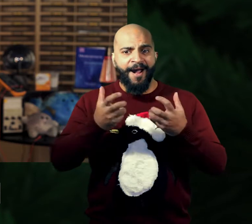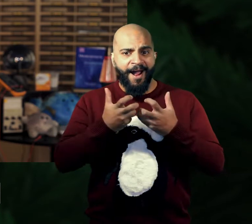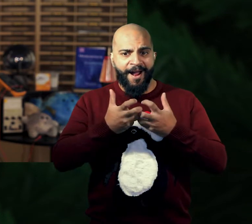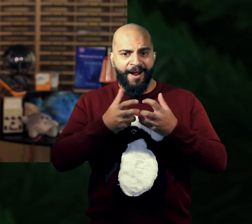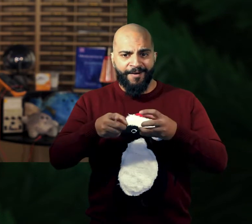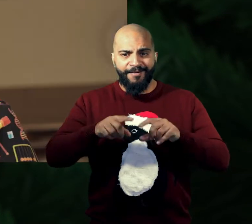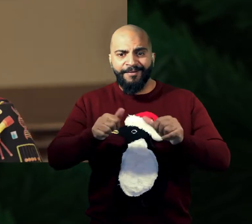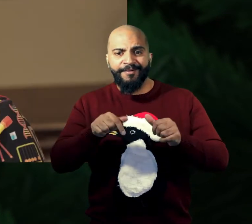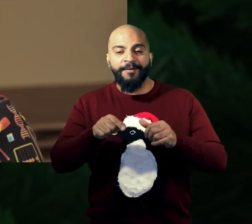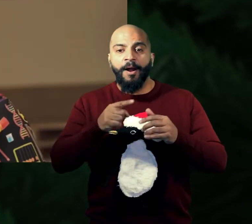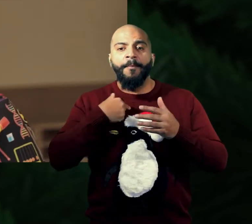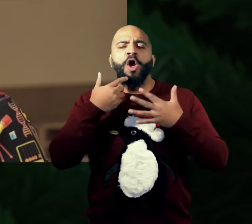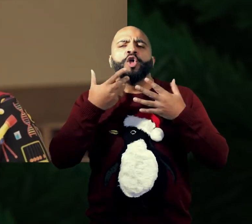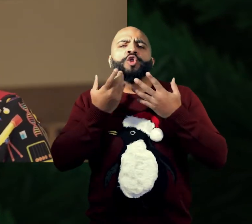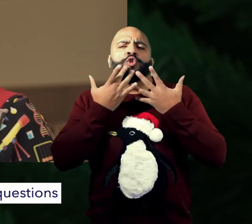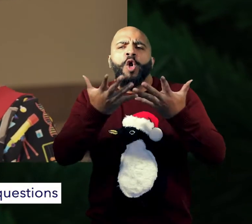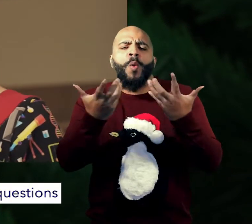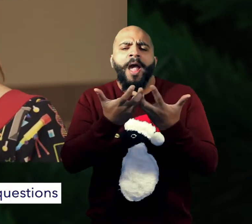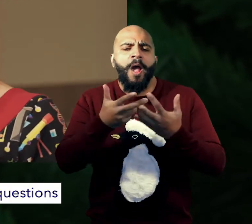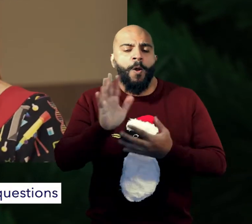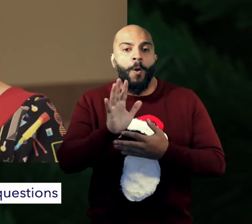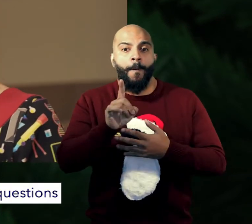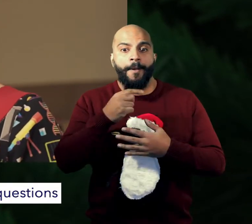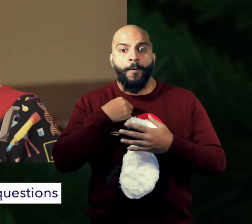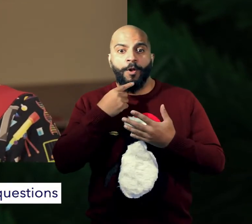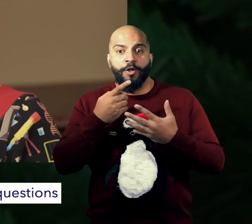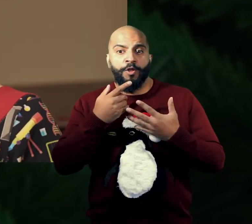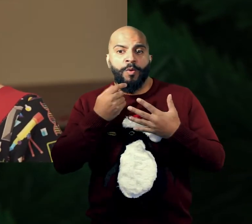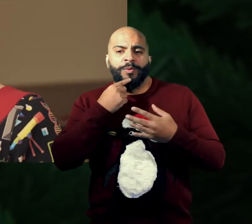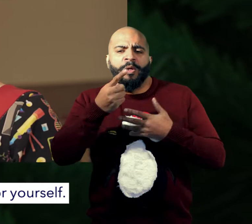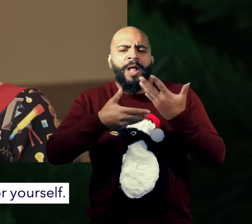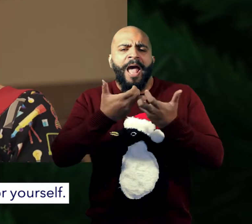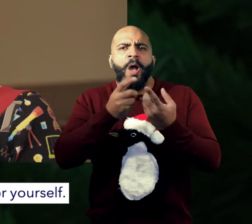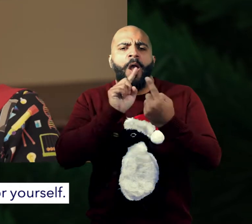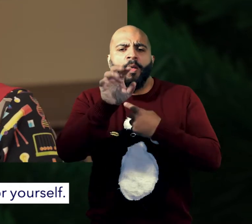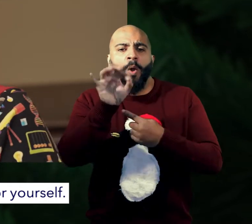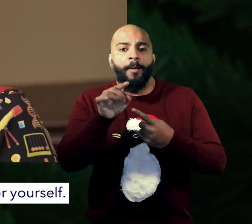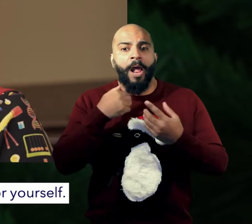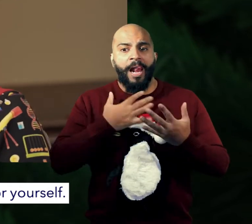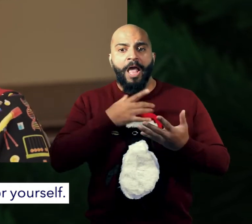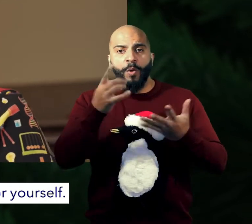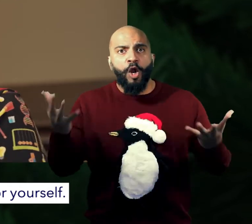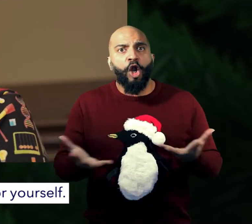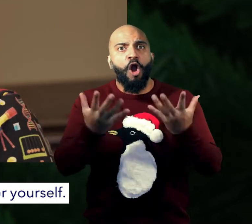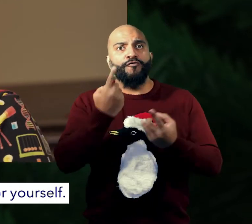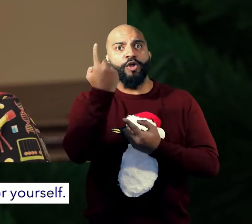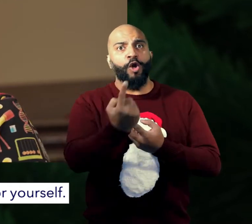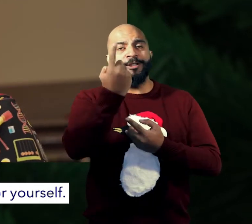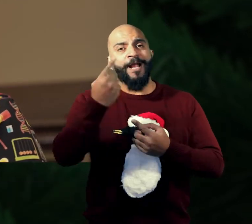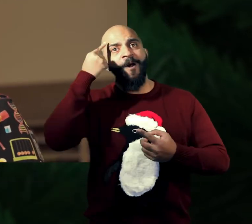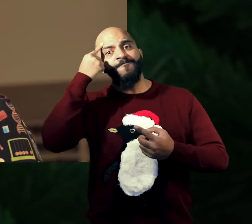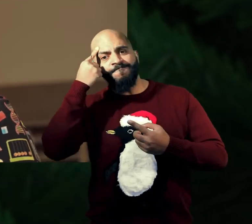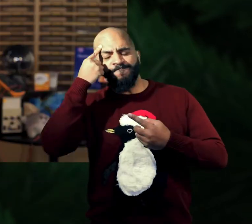the effects are. I'm not going to show you, I'm not going to tell you the answer to those questions, but I would like to encourage you to find out